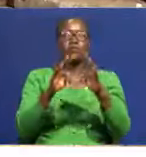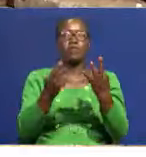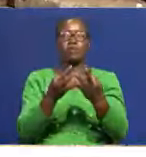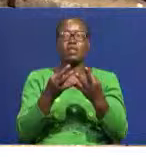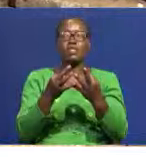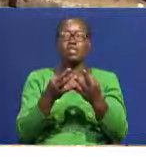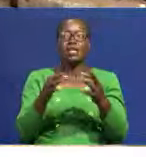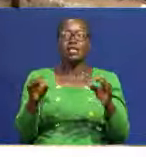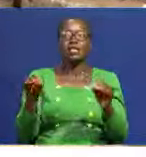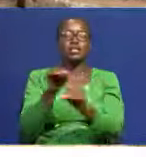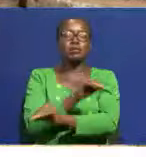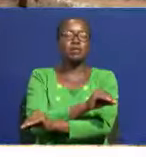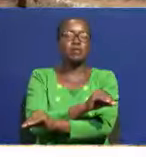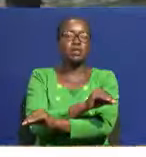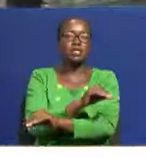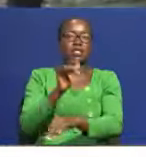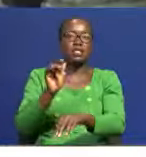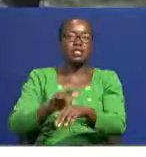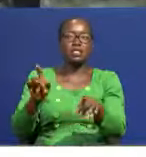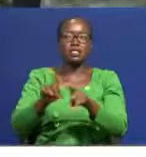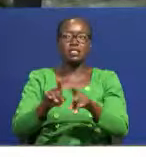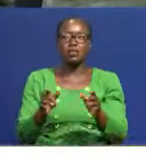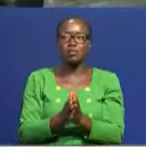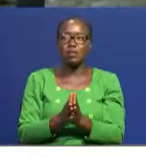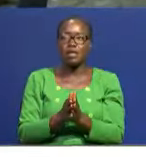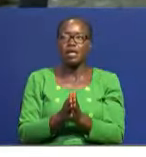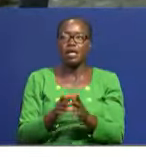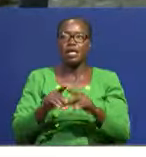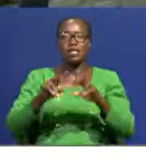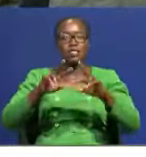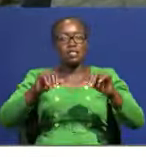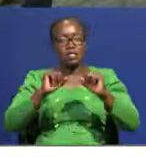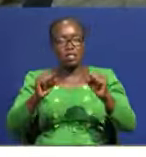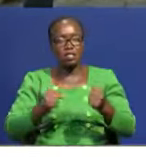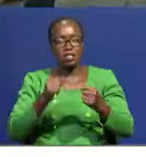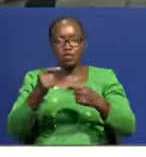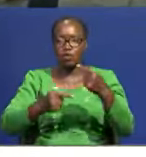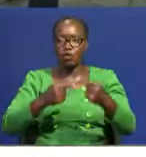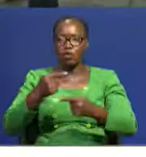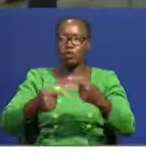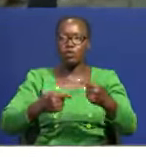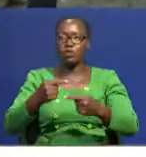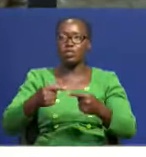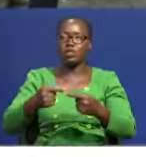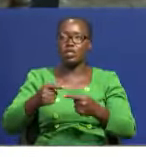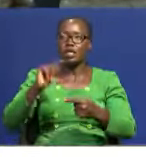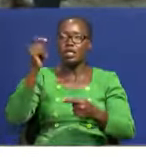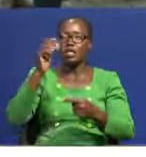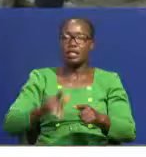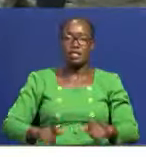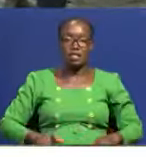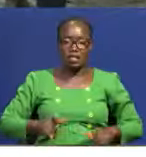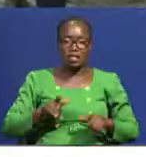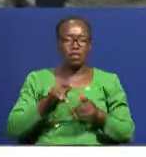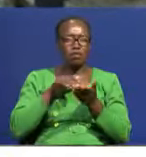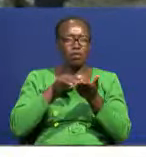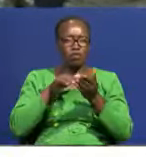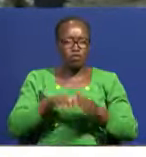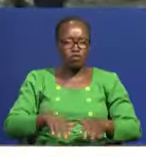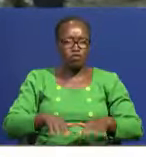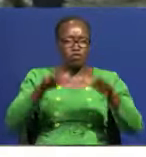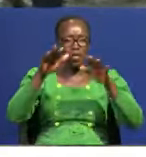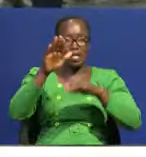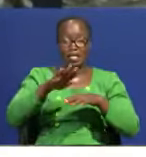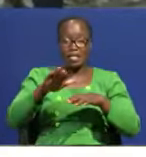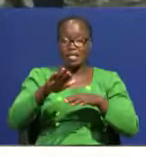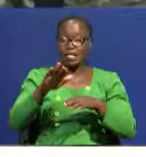been displaced, the families that have been injured. Even as the search and rescue operations continue in this area, Kenyans living on flood-prone areas